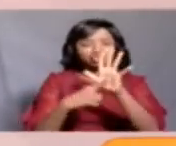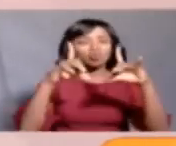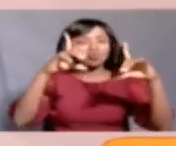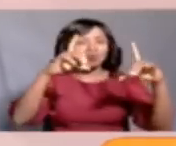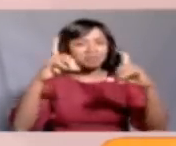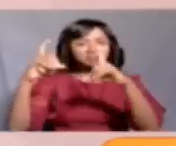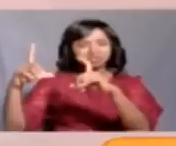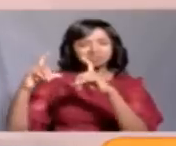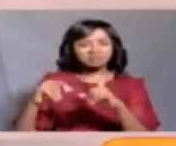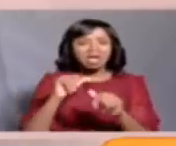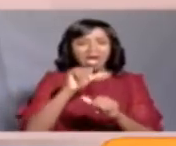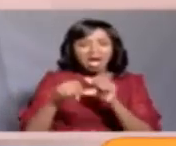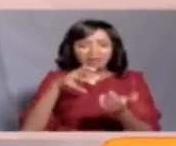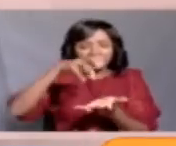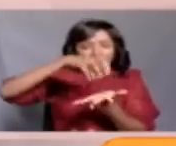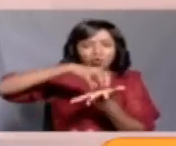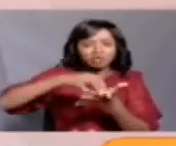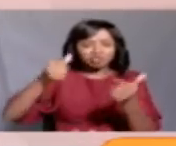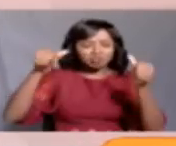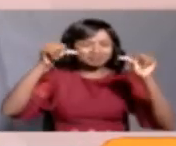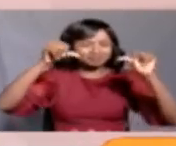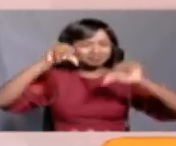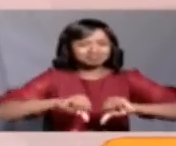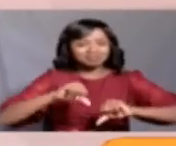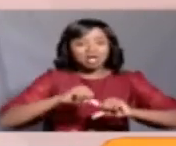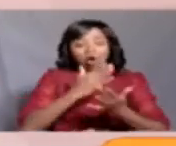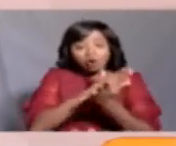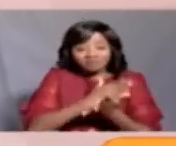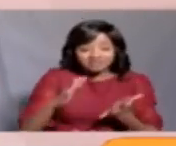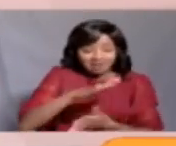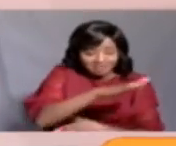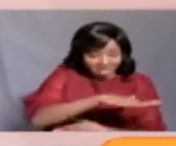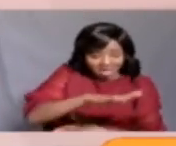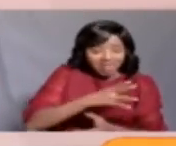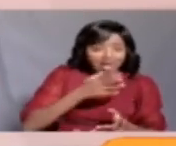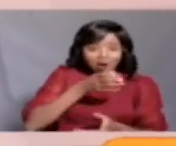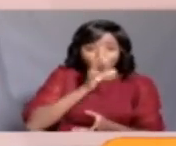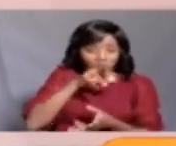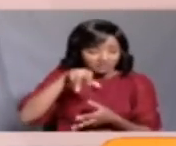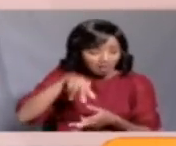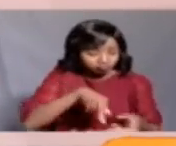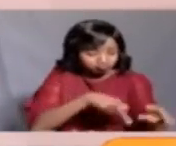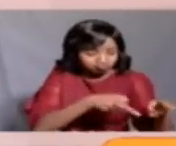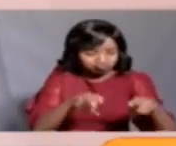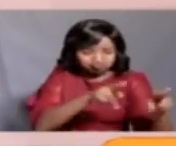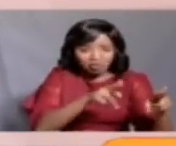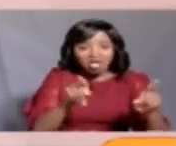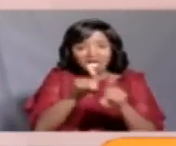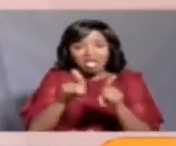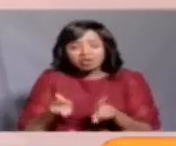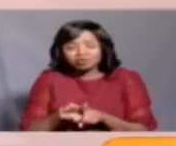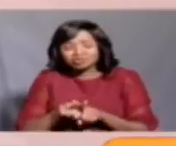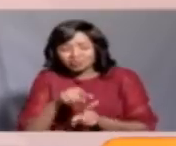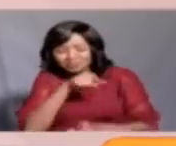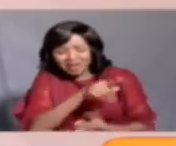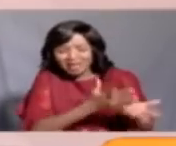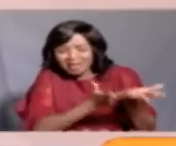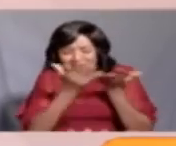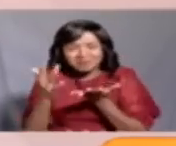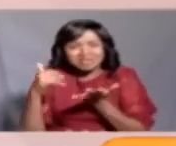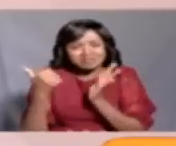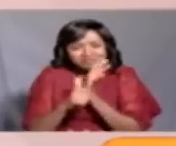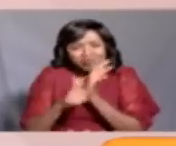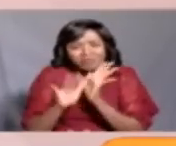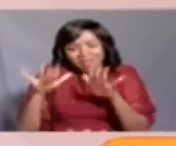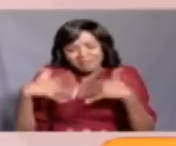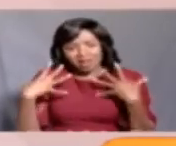showed the deplorable state of some of our main water bodies and the environmental and health risks they pose. On